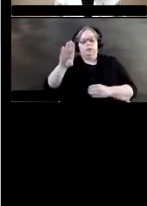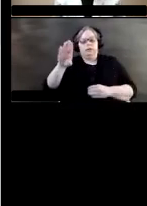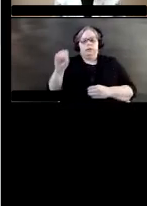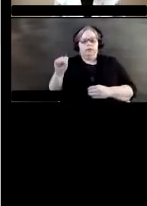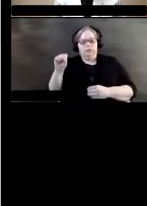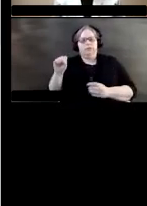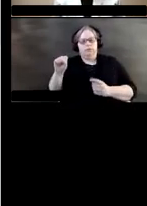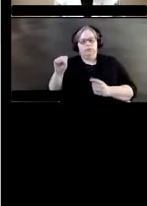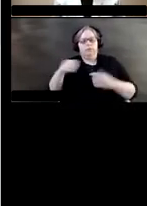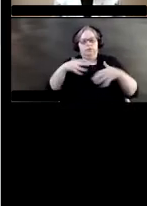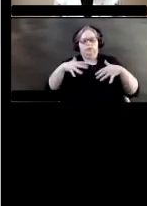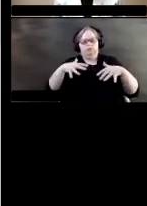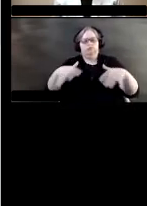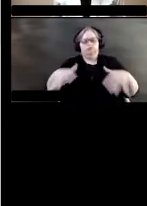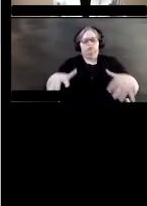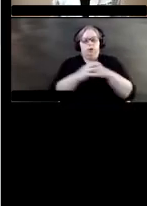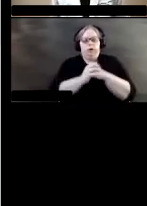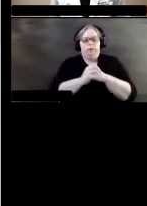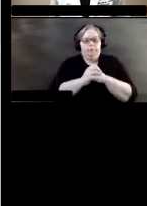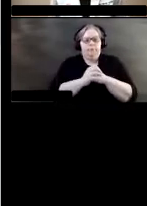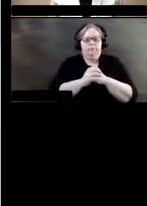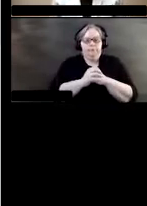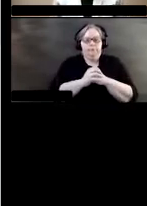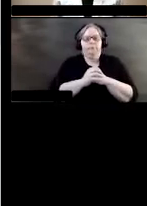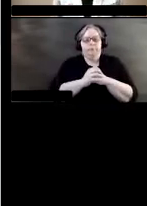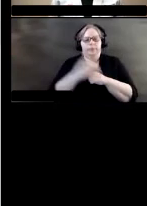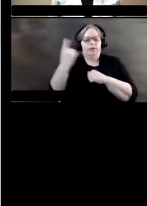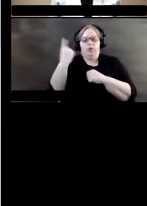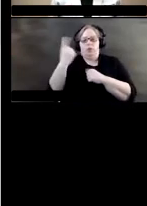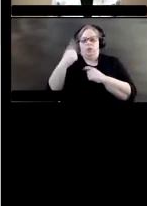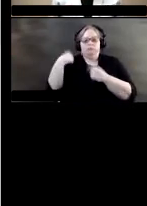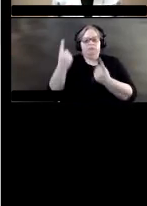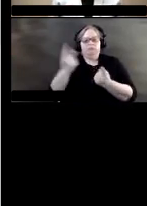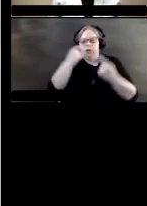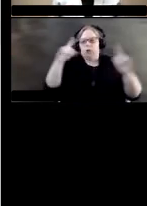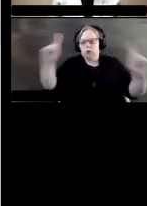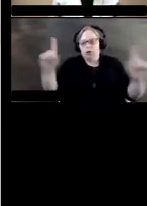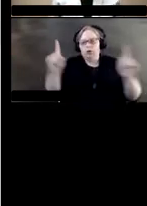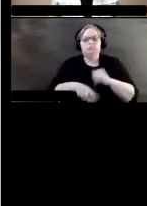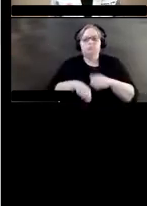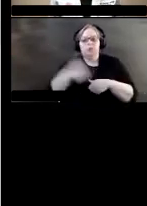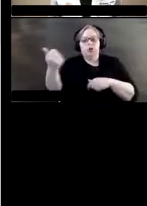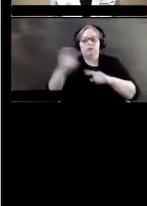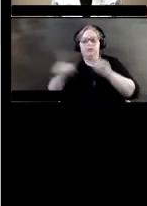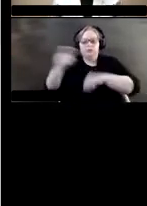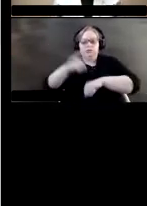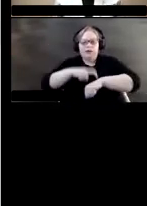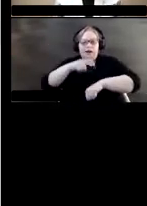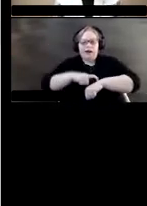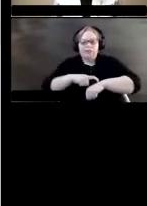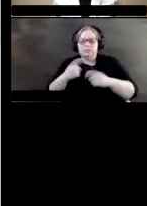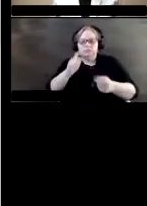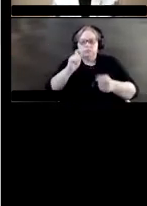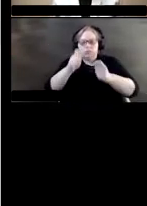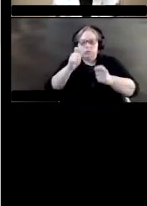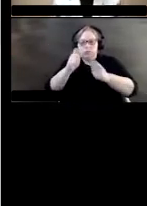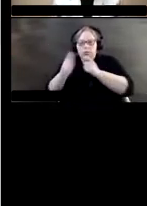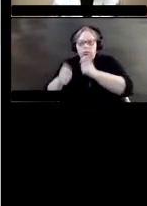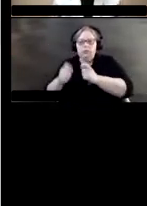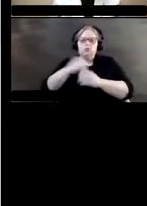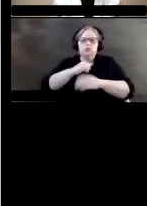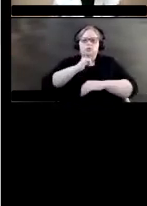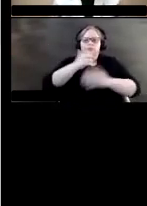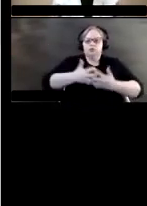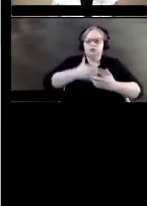for their tremor, and it's just always worked. Now, other times, you know, we need to make adjustments to the stimulator.